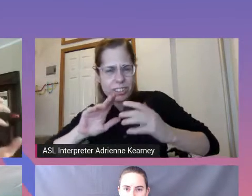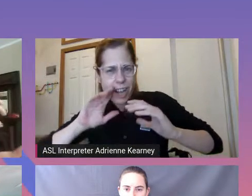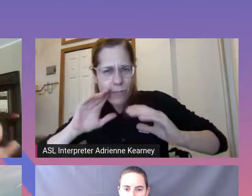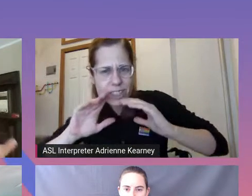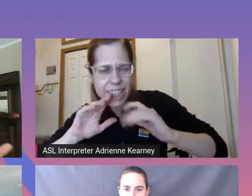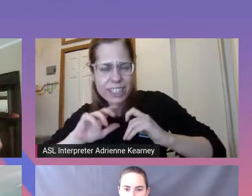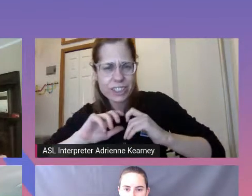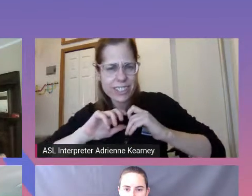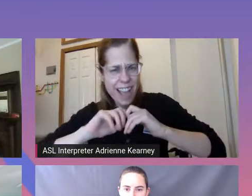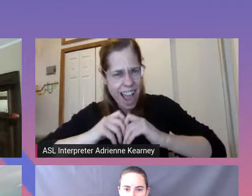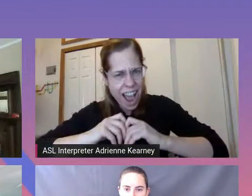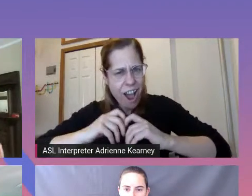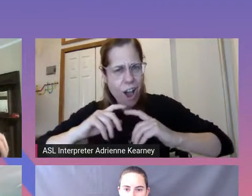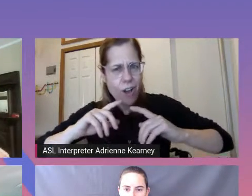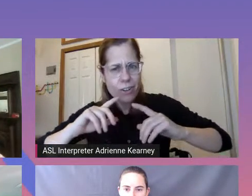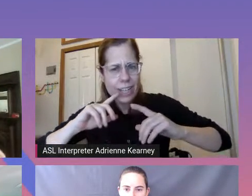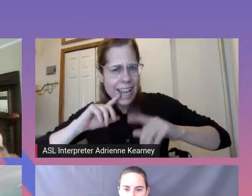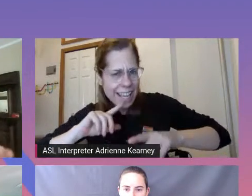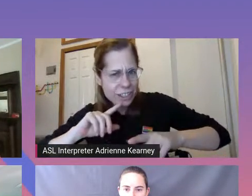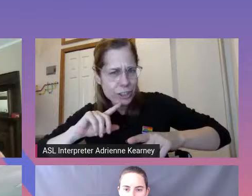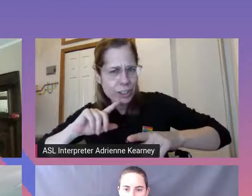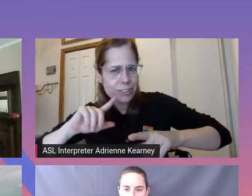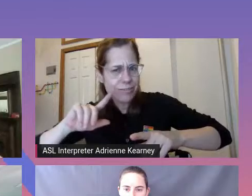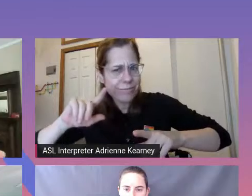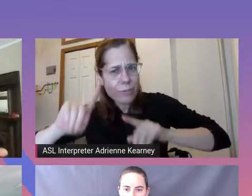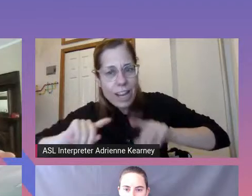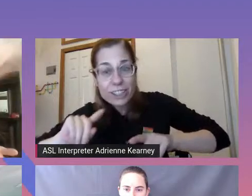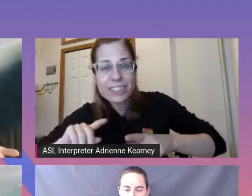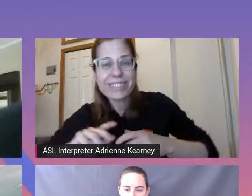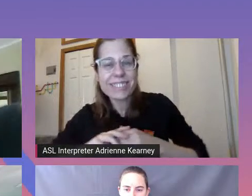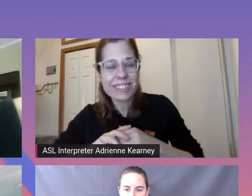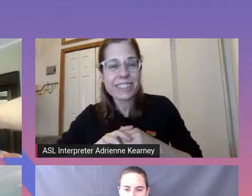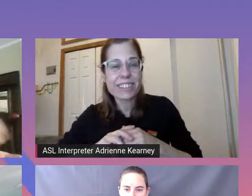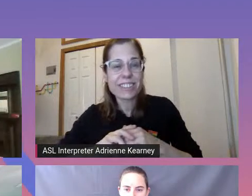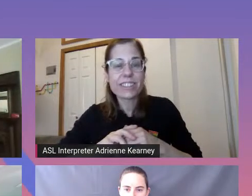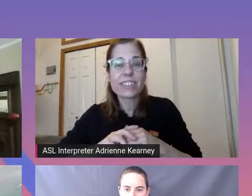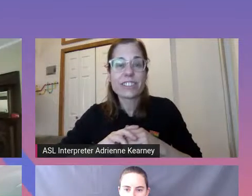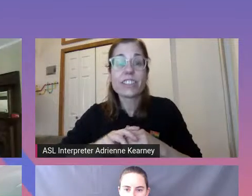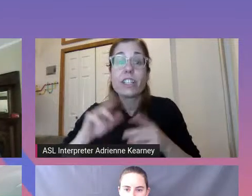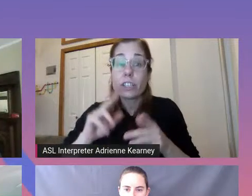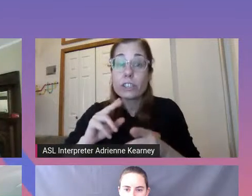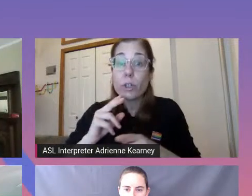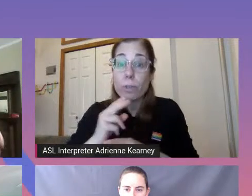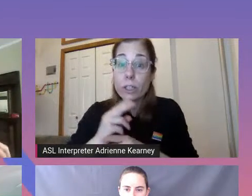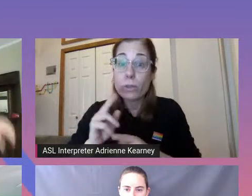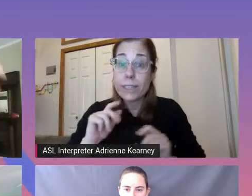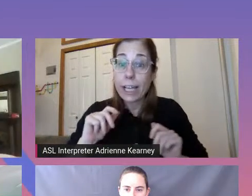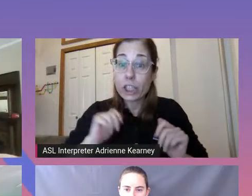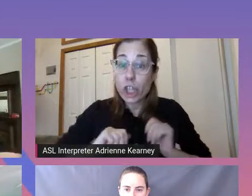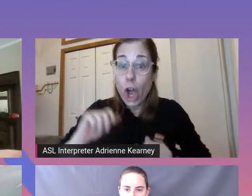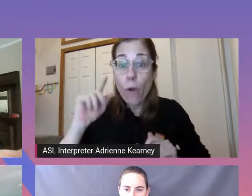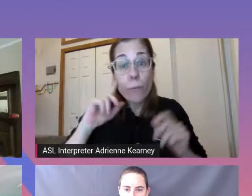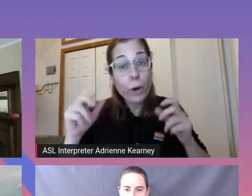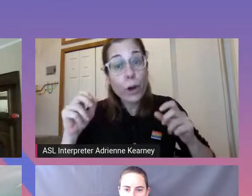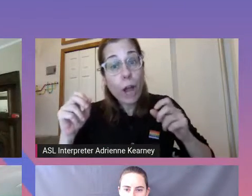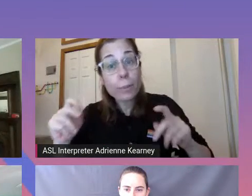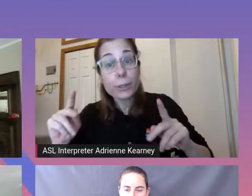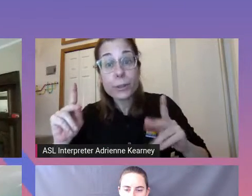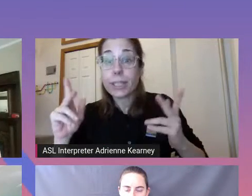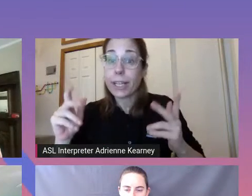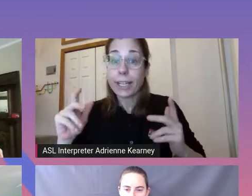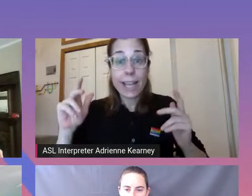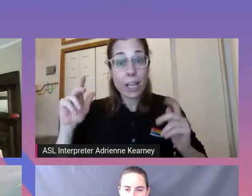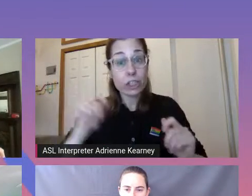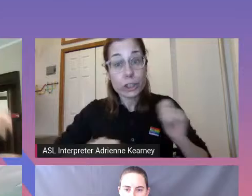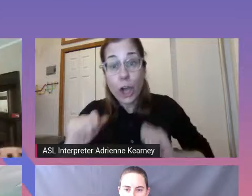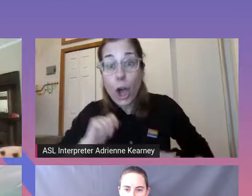Like we use this show as an opportunity to say, okay, yes, there's an education component for the audience, for us, the staff, and now how do we make